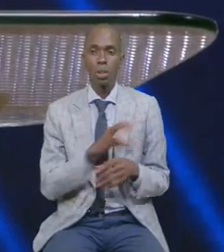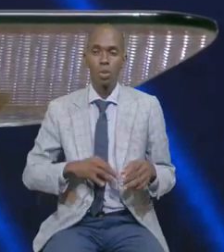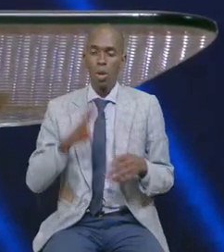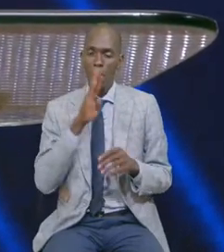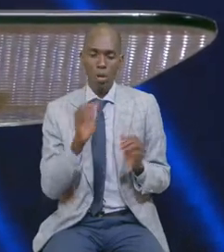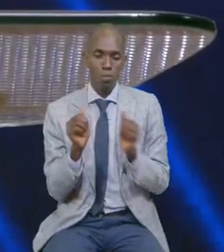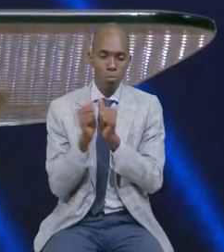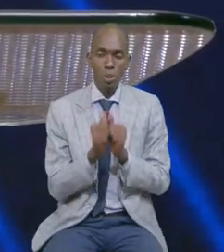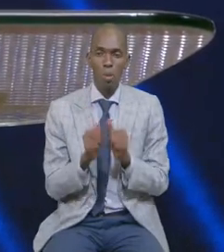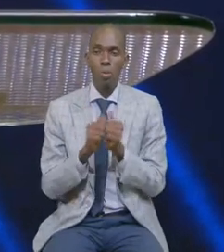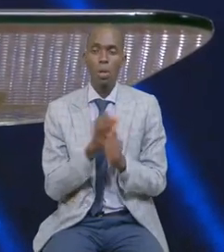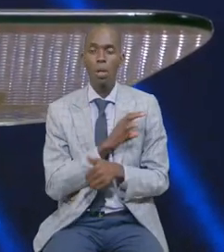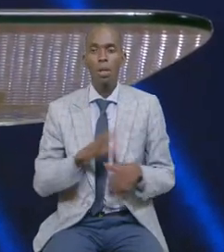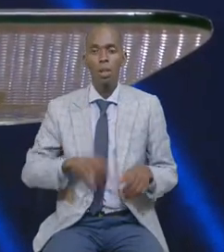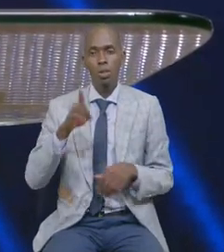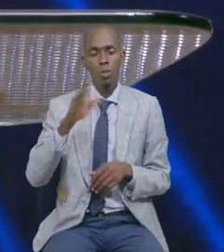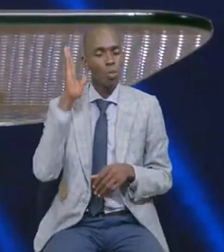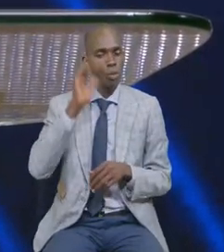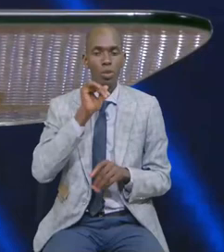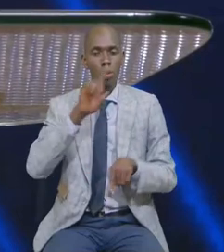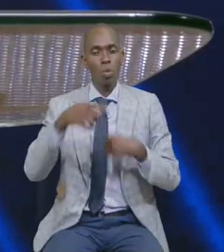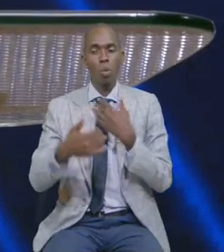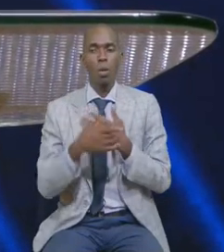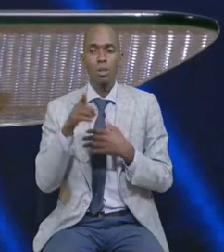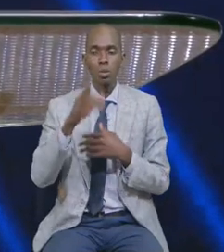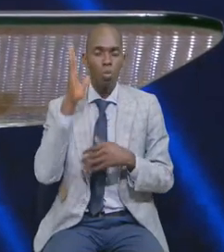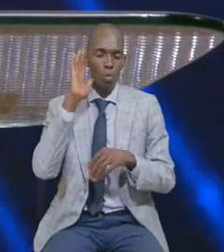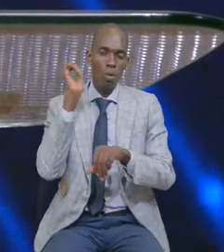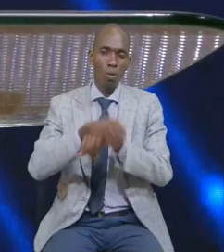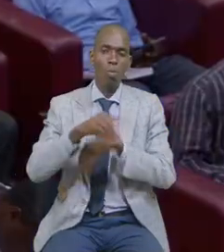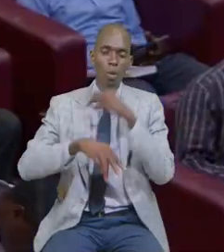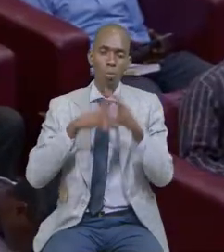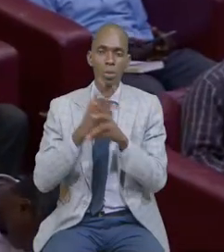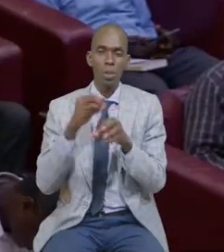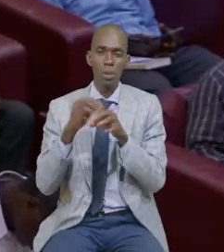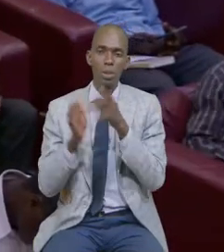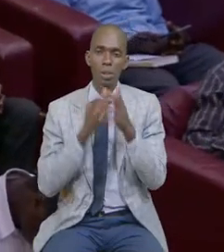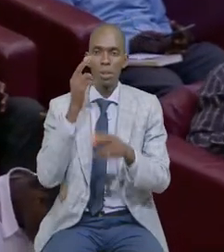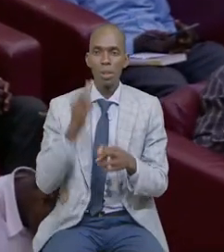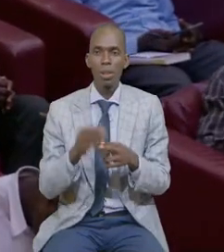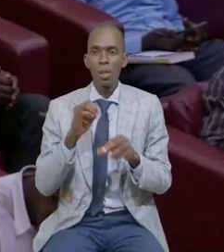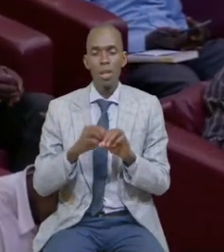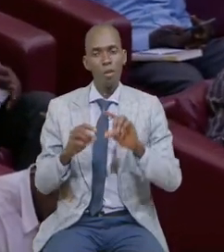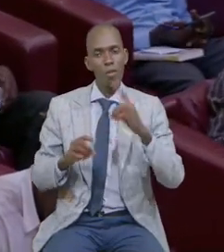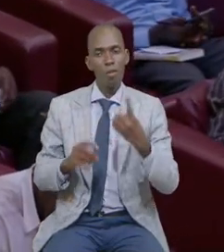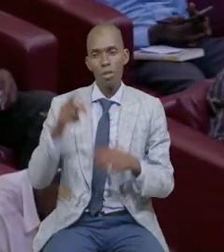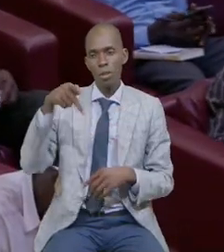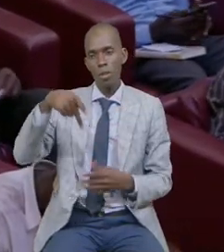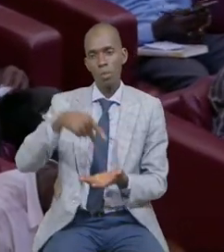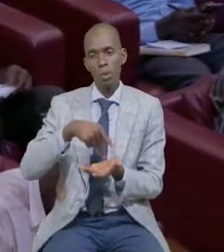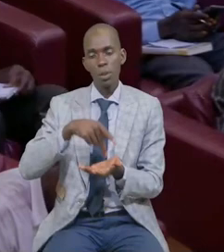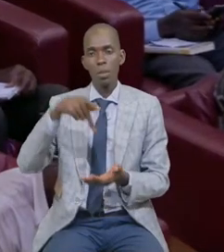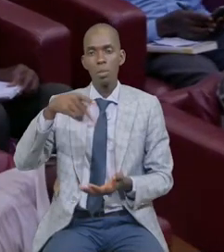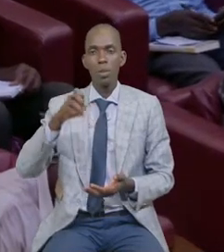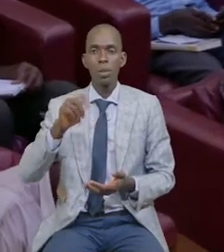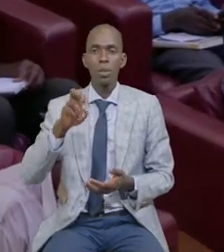Christ, and you will not turn back, you'll overcome the world in Jesus' name. In 1 Peter chapter 1, I'm reading